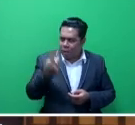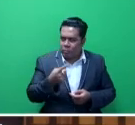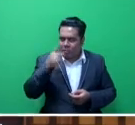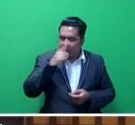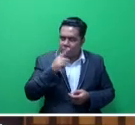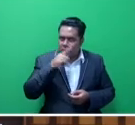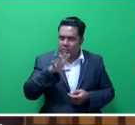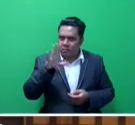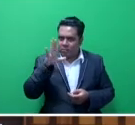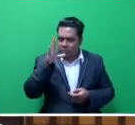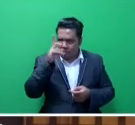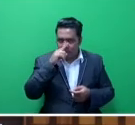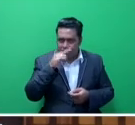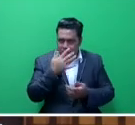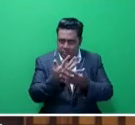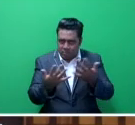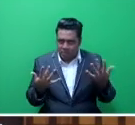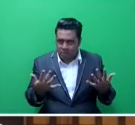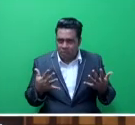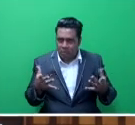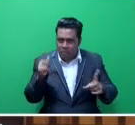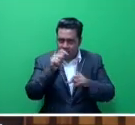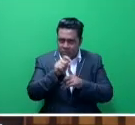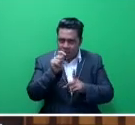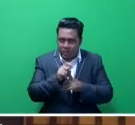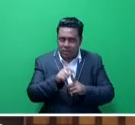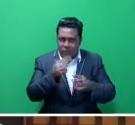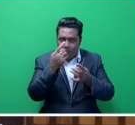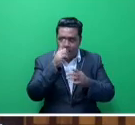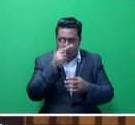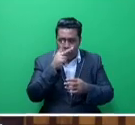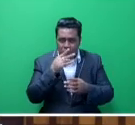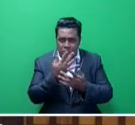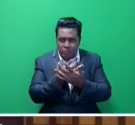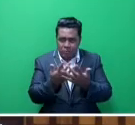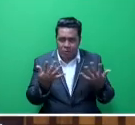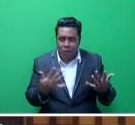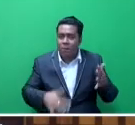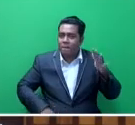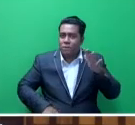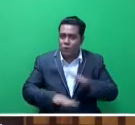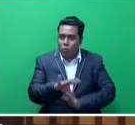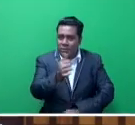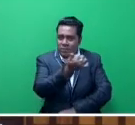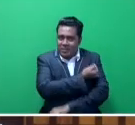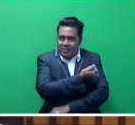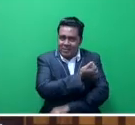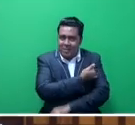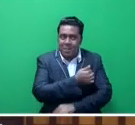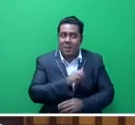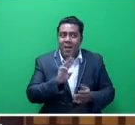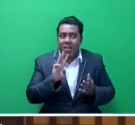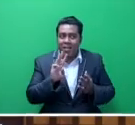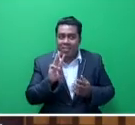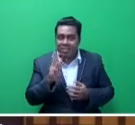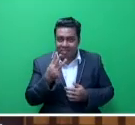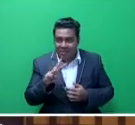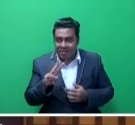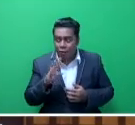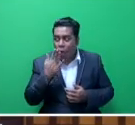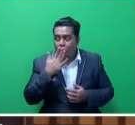587,651 Fijians who make up our target population fully vaccinated by 31 October this year. In other